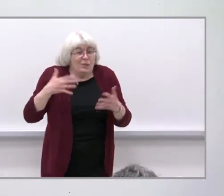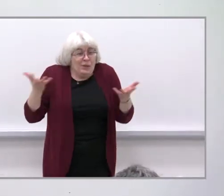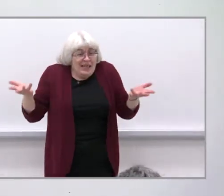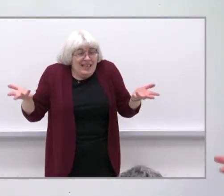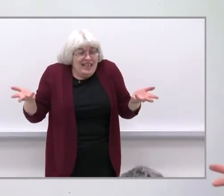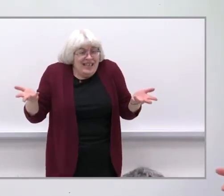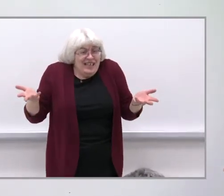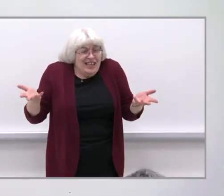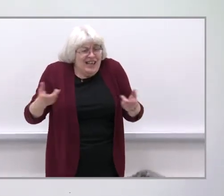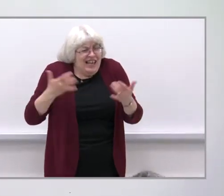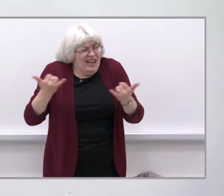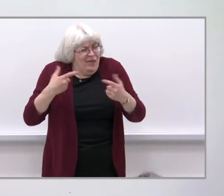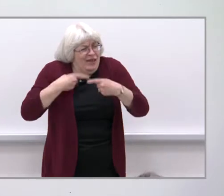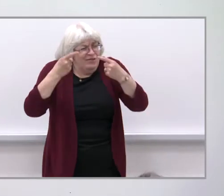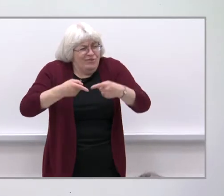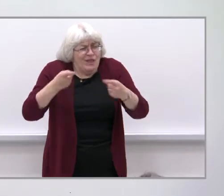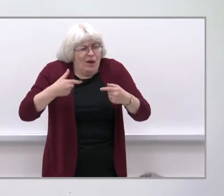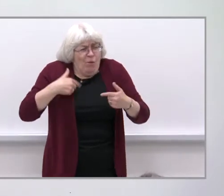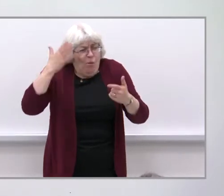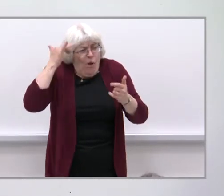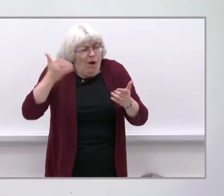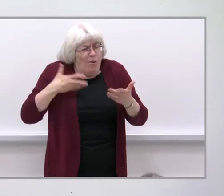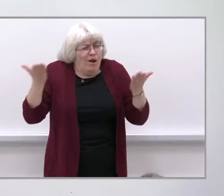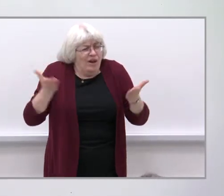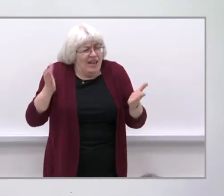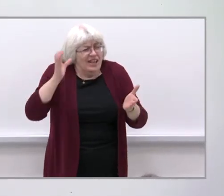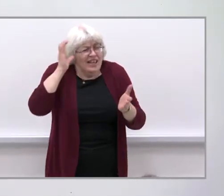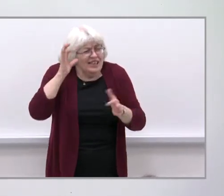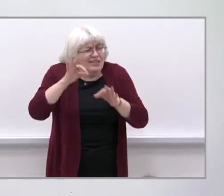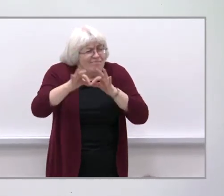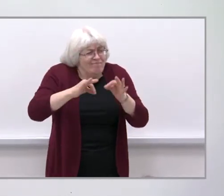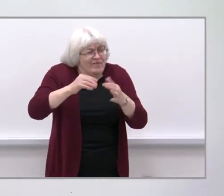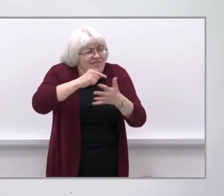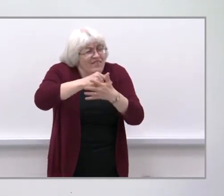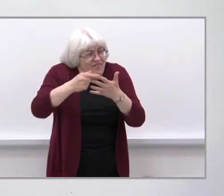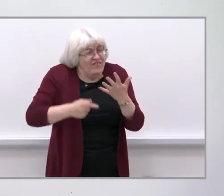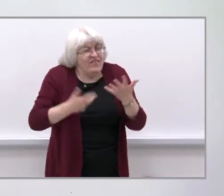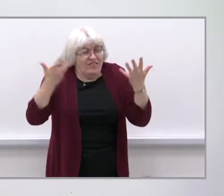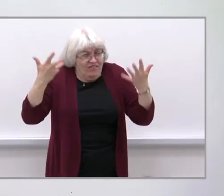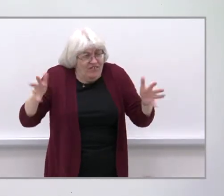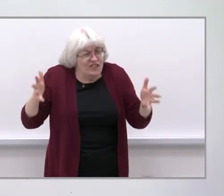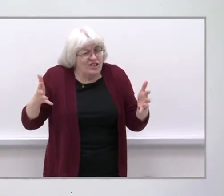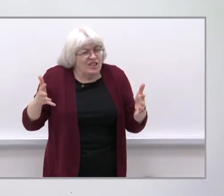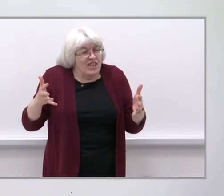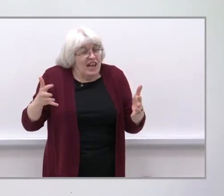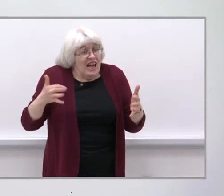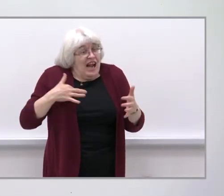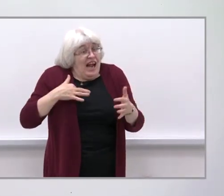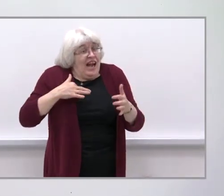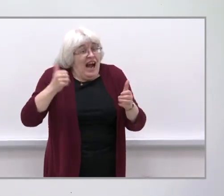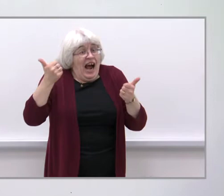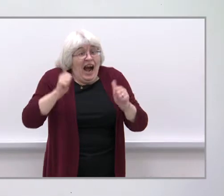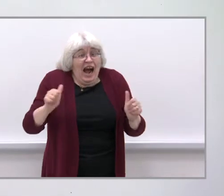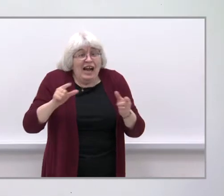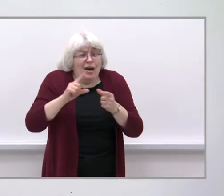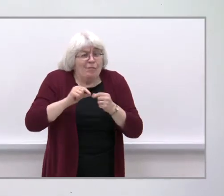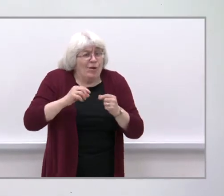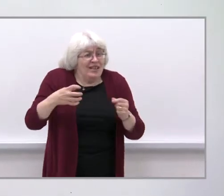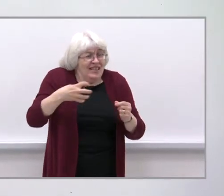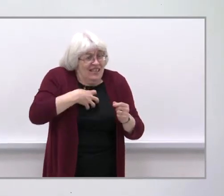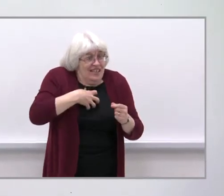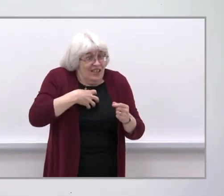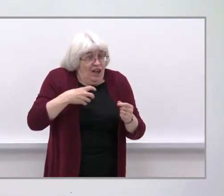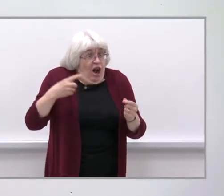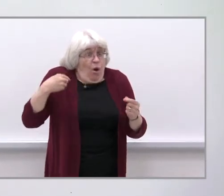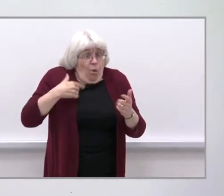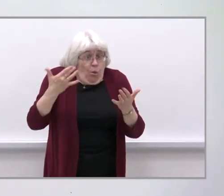I'm kind of struggling as to why we're here. We're listening to explain everything, right? So